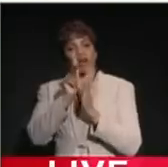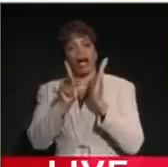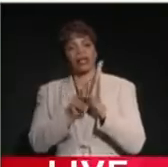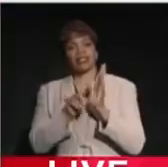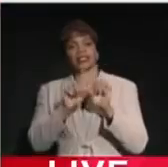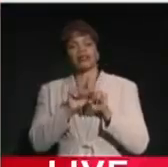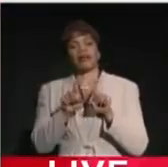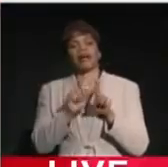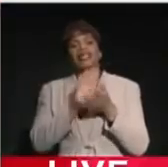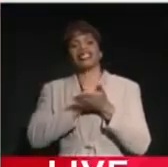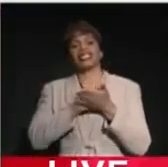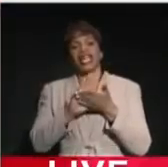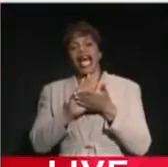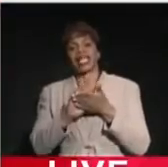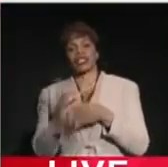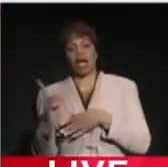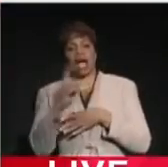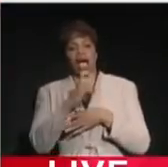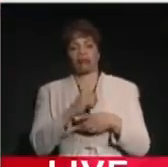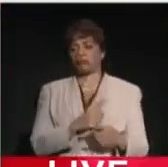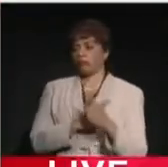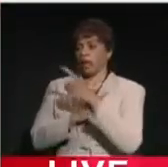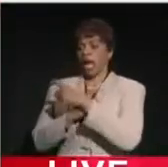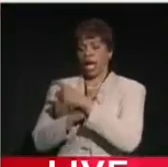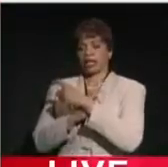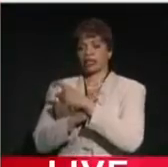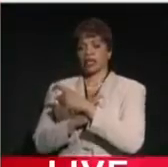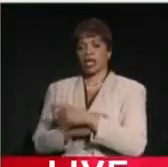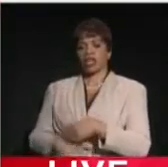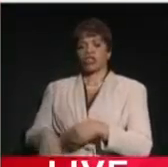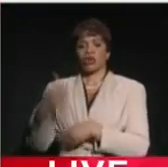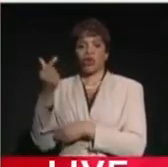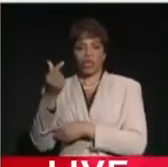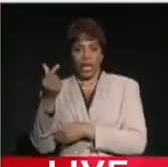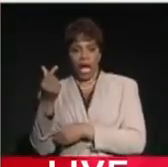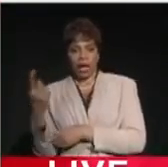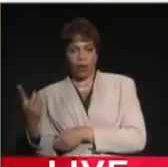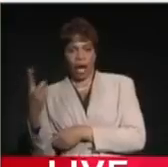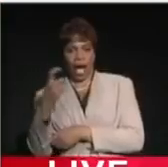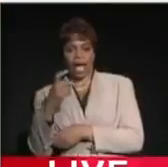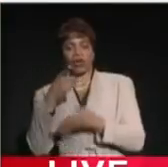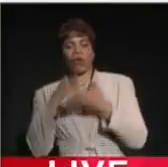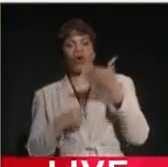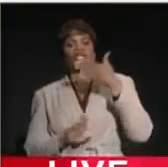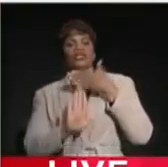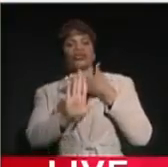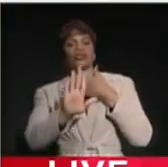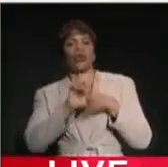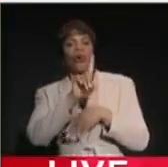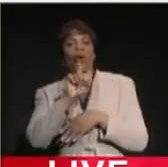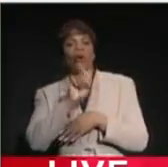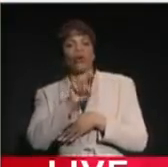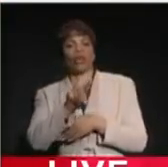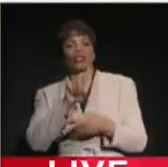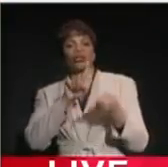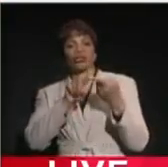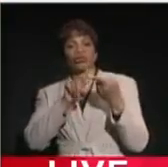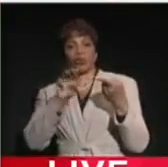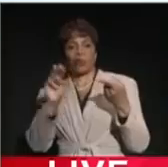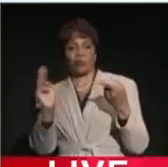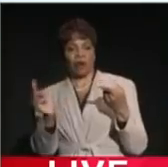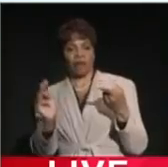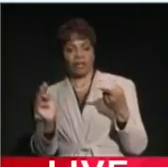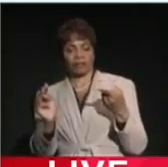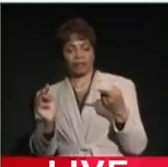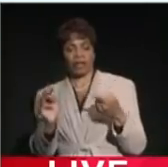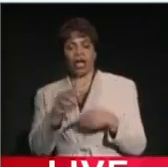each other ask one another a question. So Ms. Guadagno, I'll let you do that first. What is your question to Mr. Murphy?